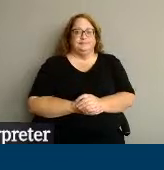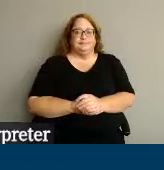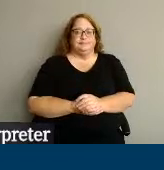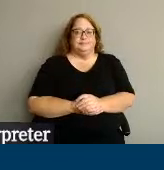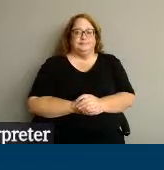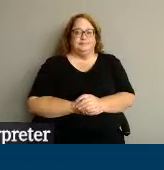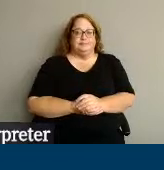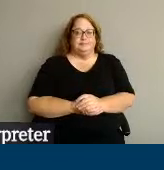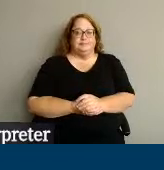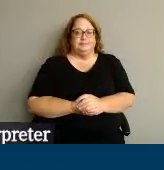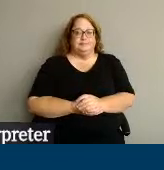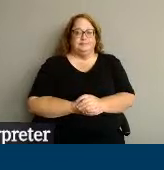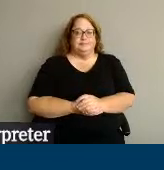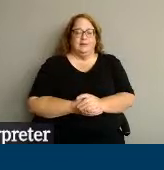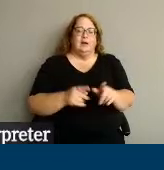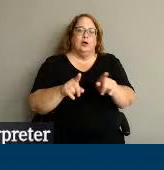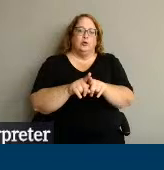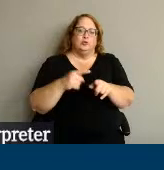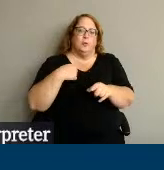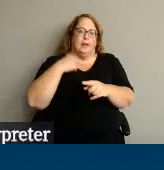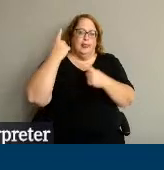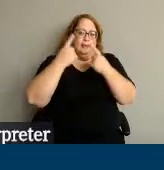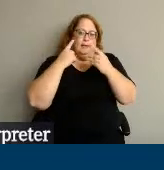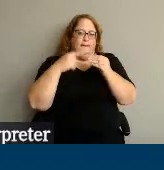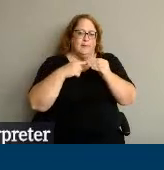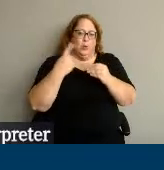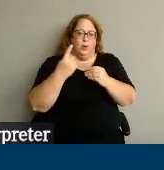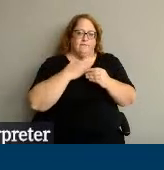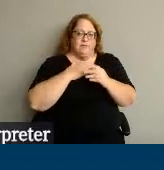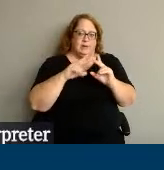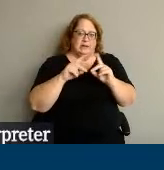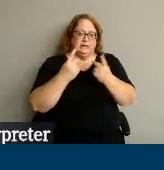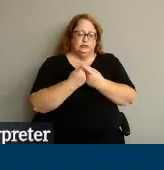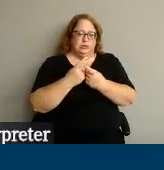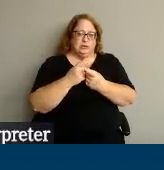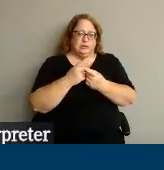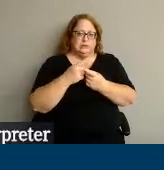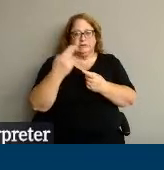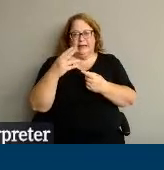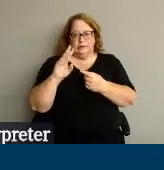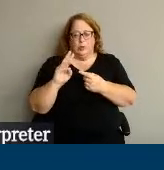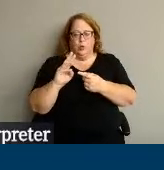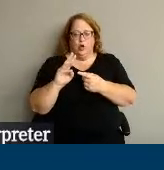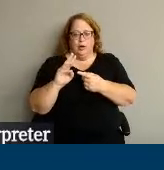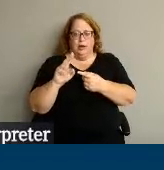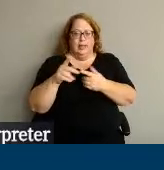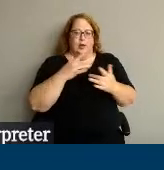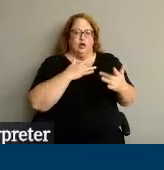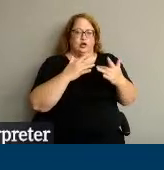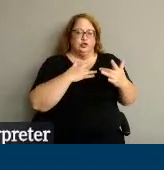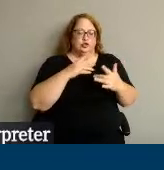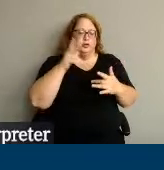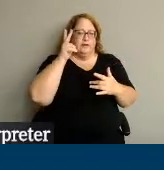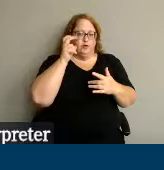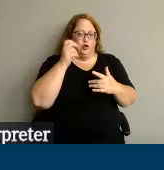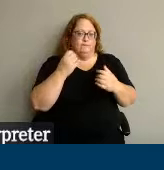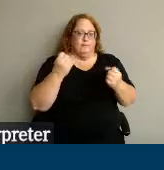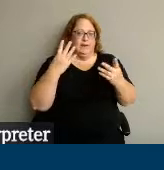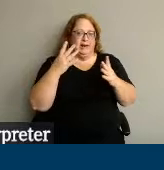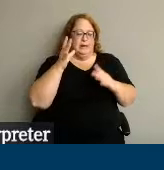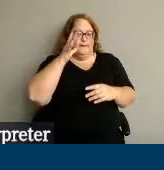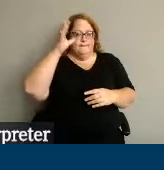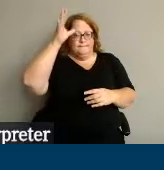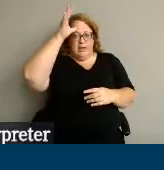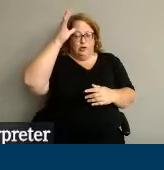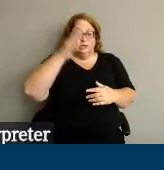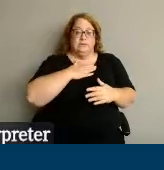And also I think about, one of my districts specifically, which is Hazelwood, and the concern that I've heard from a lot of parents